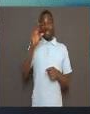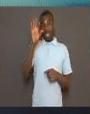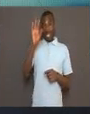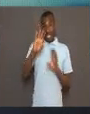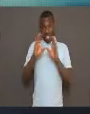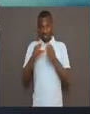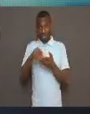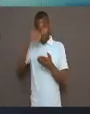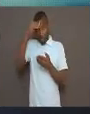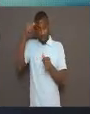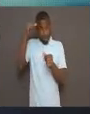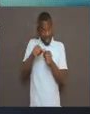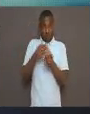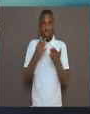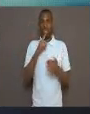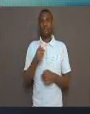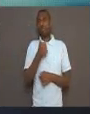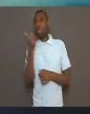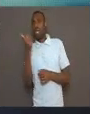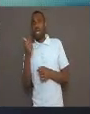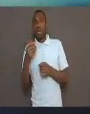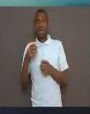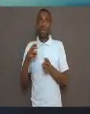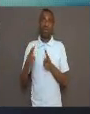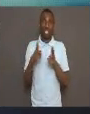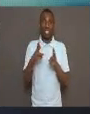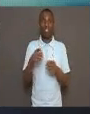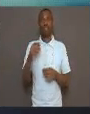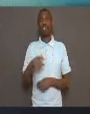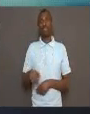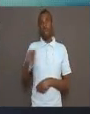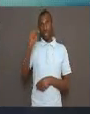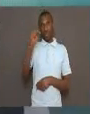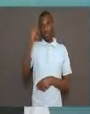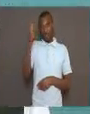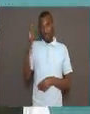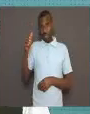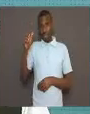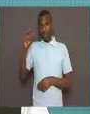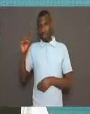is another way of saying newtons per square meter.